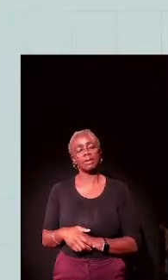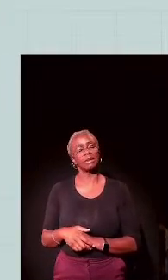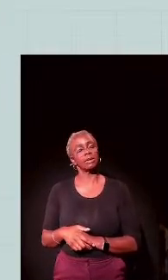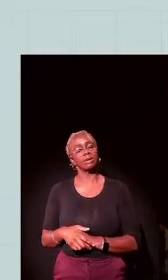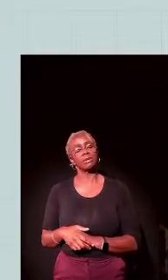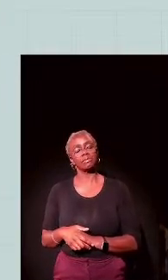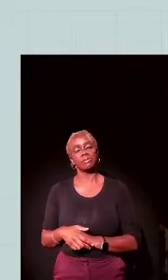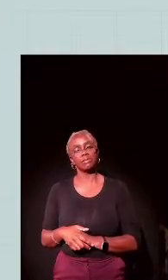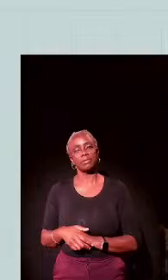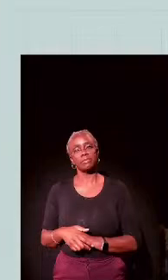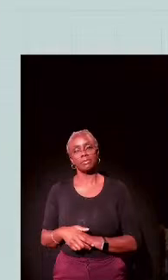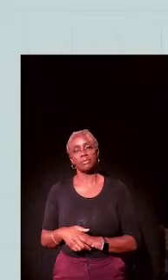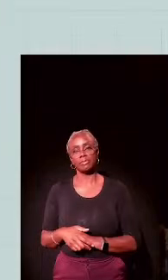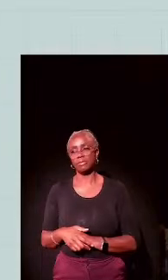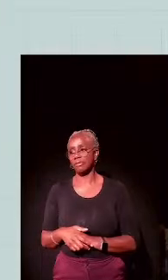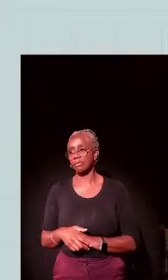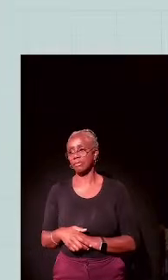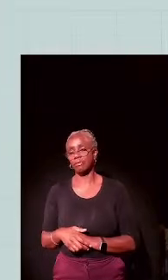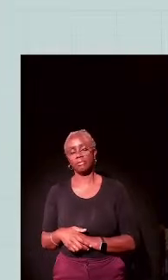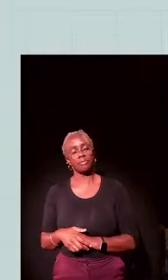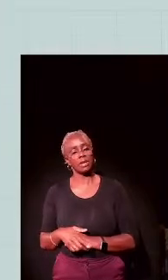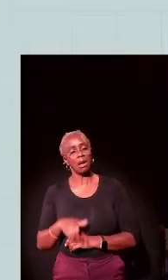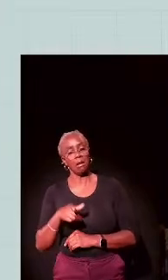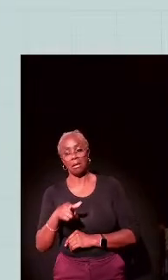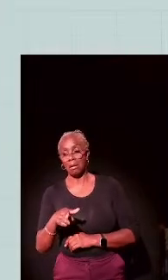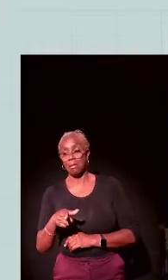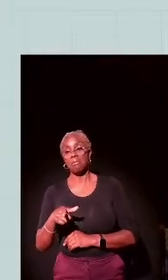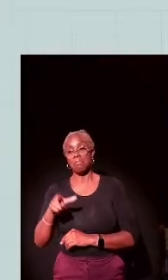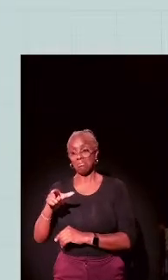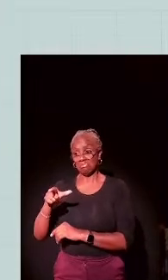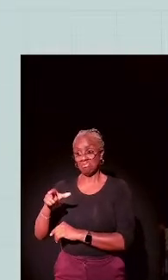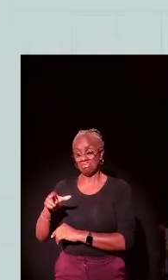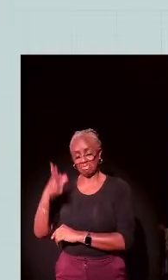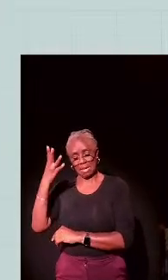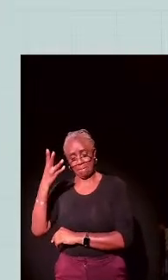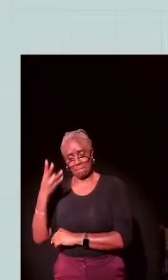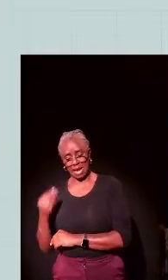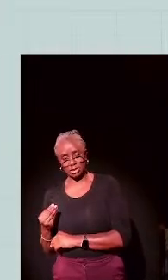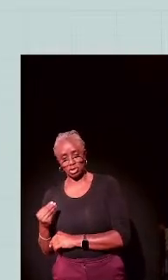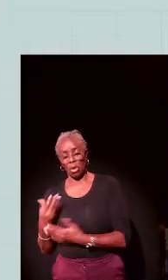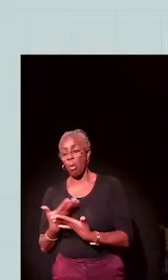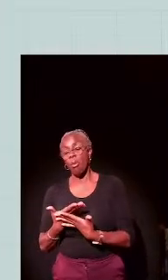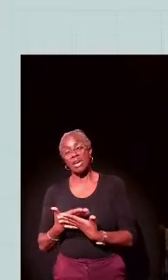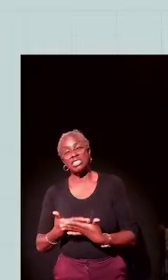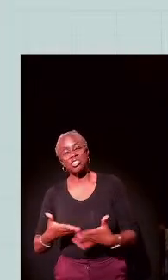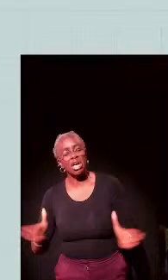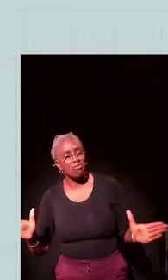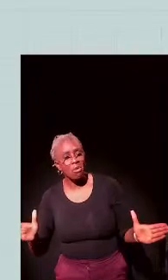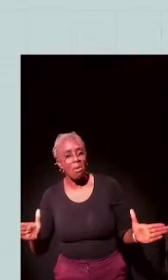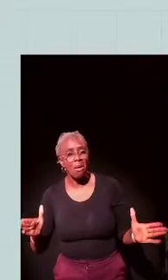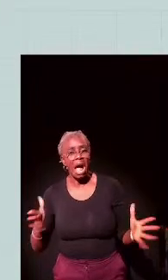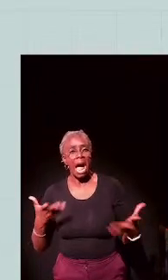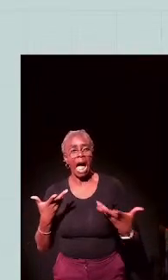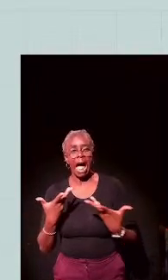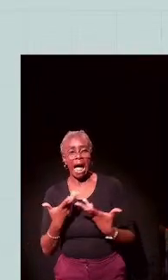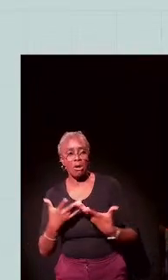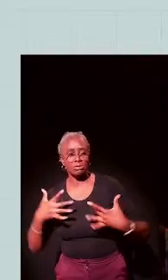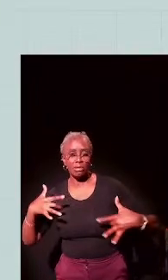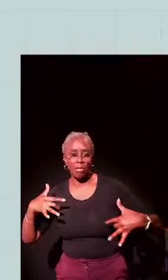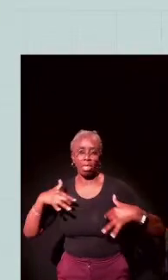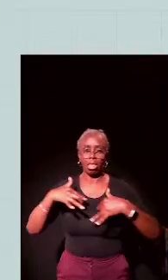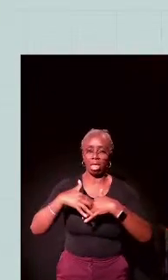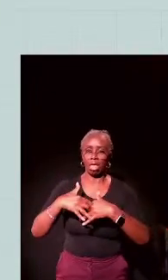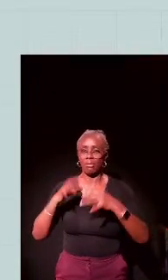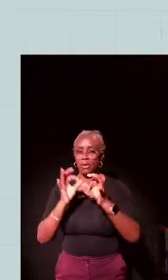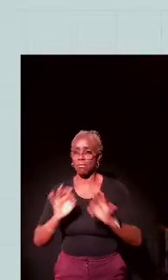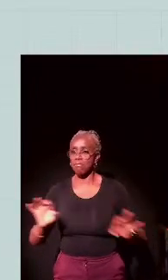was, if you went in and looked at how people with dementia, or people, even in general, just older adults, how they interface with music today,